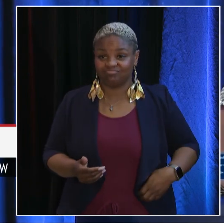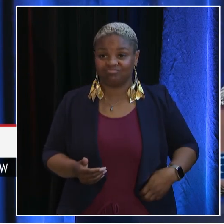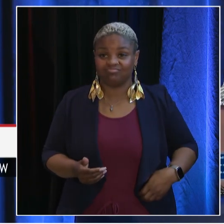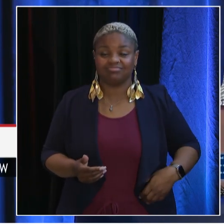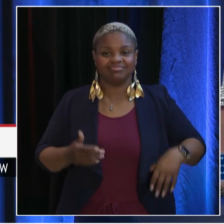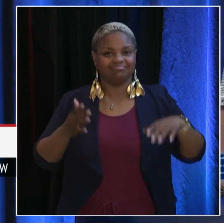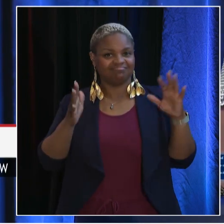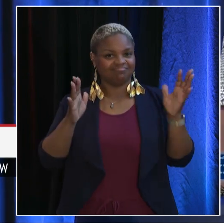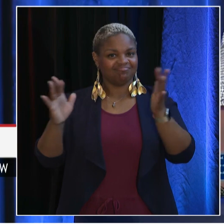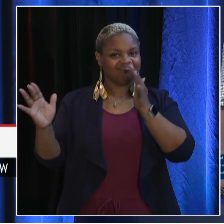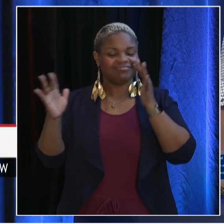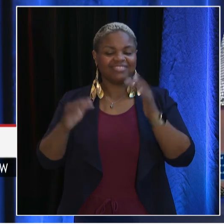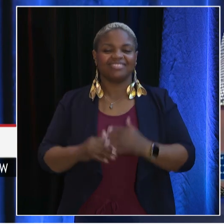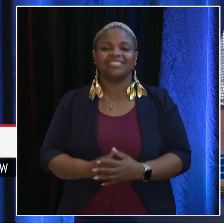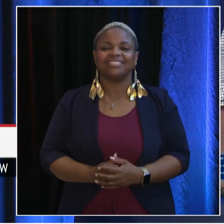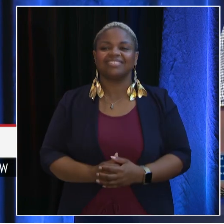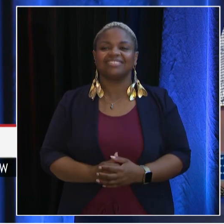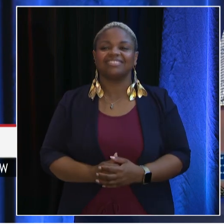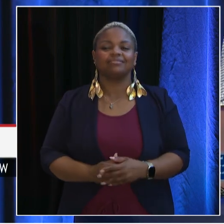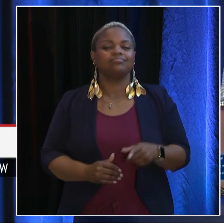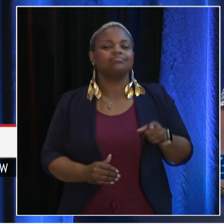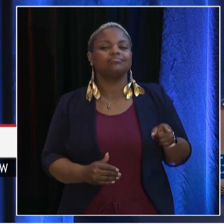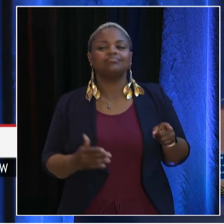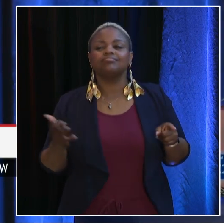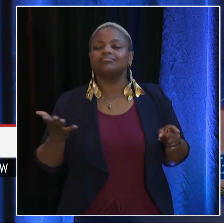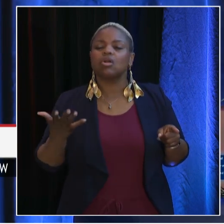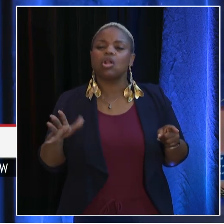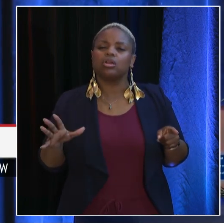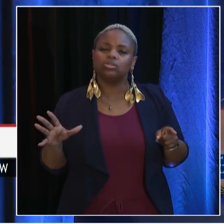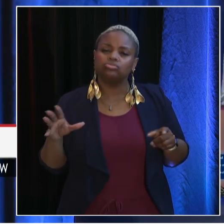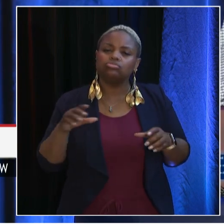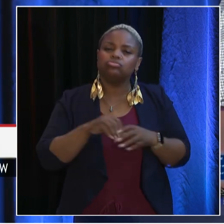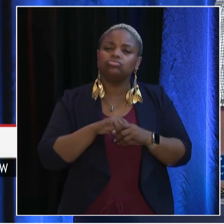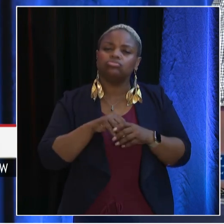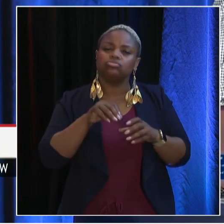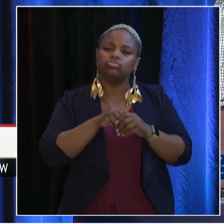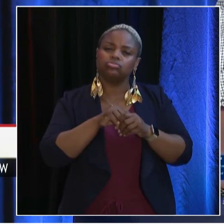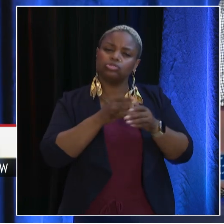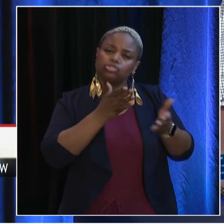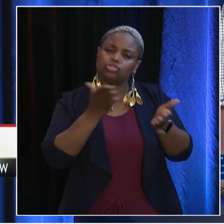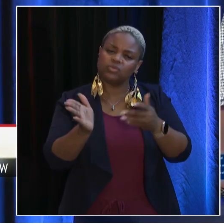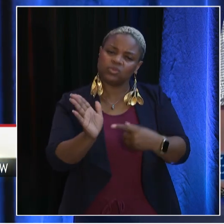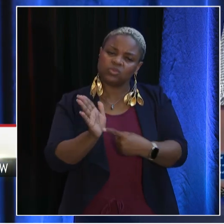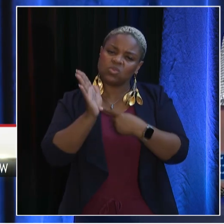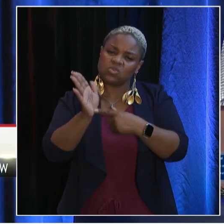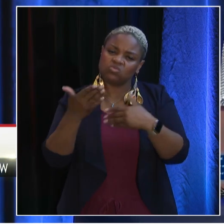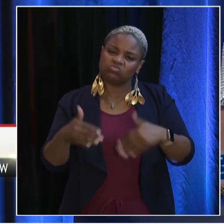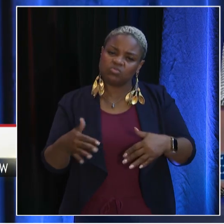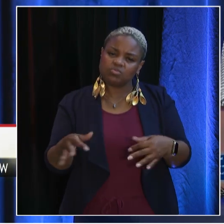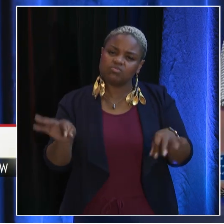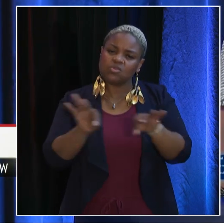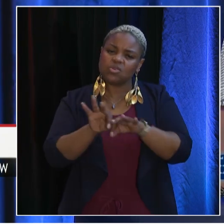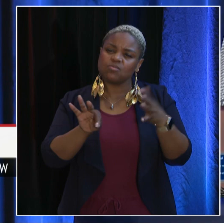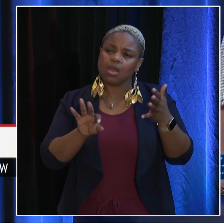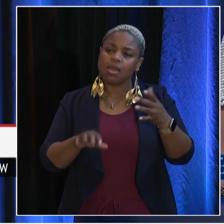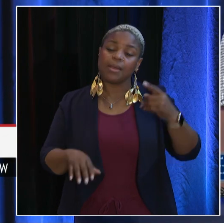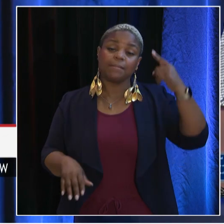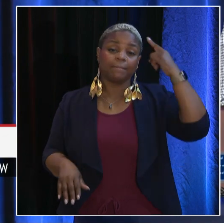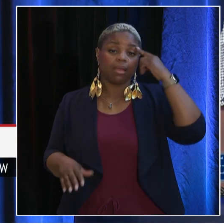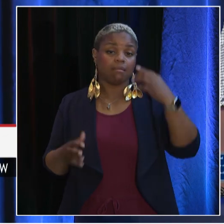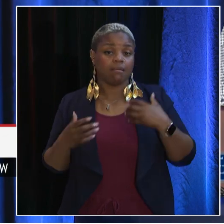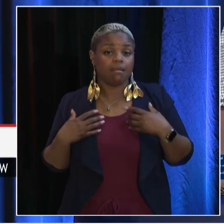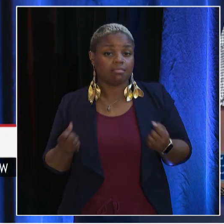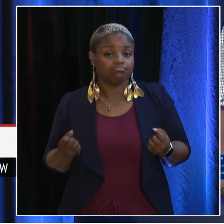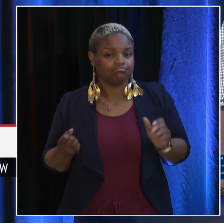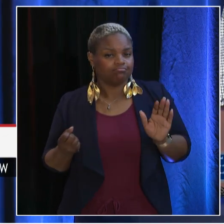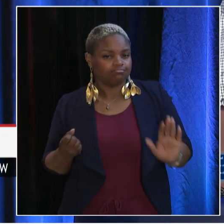And she has spent her time in service highlighting the importance of mental health. And in fact, she